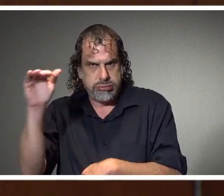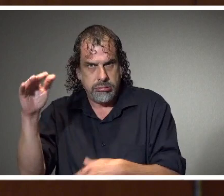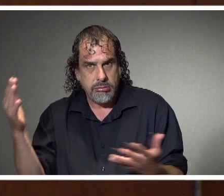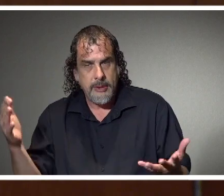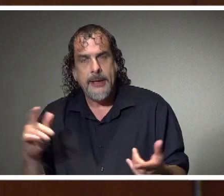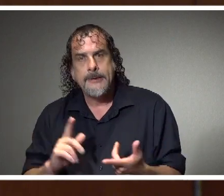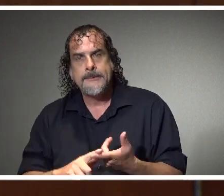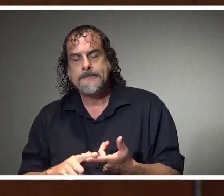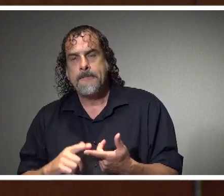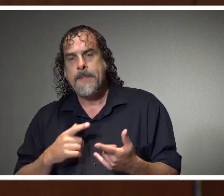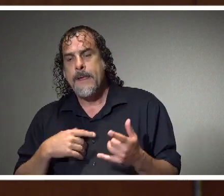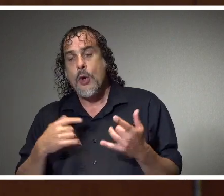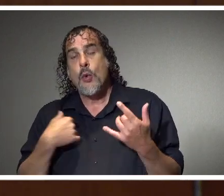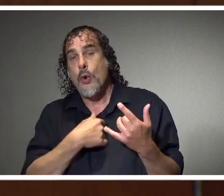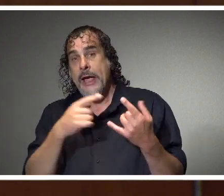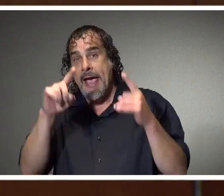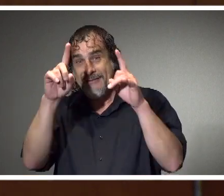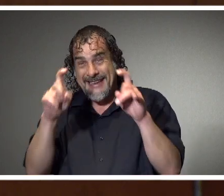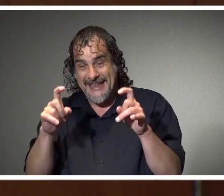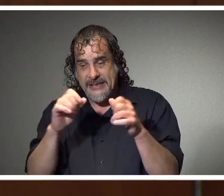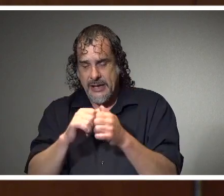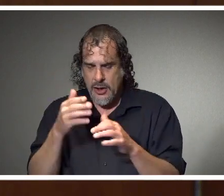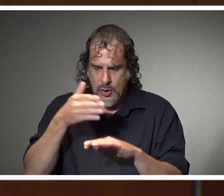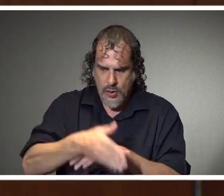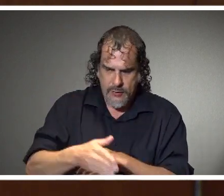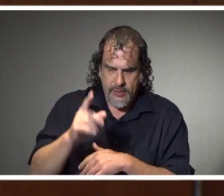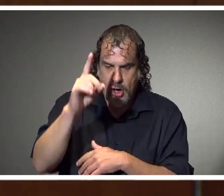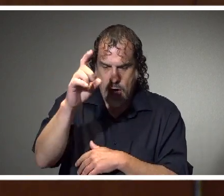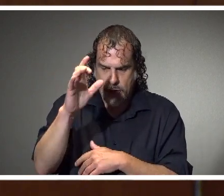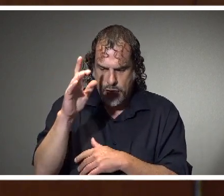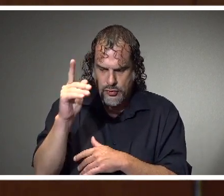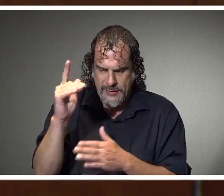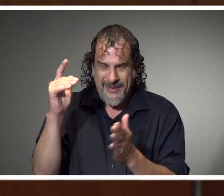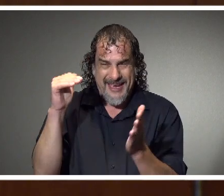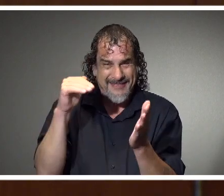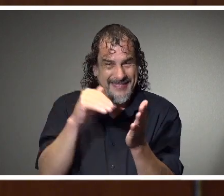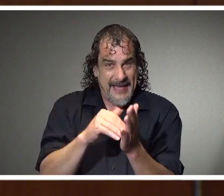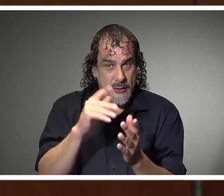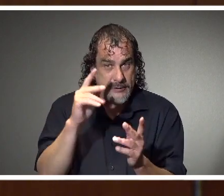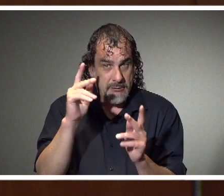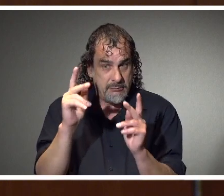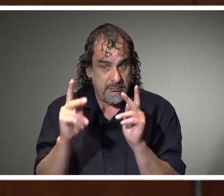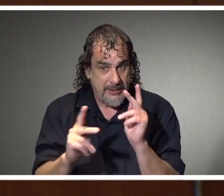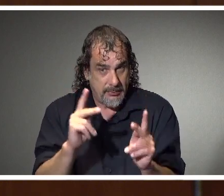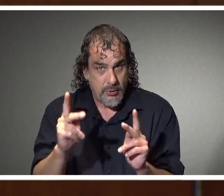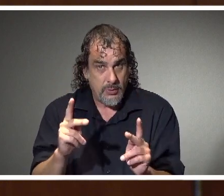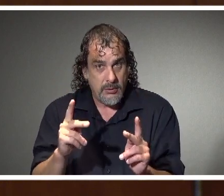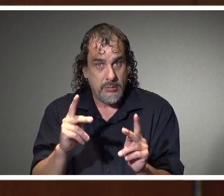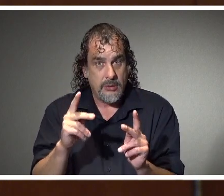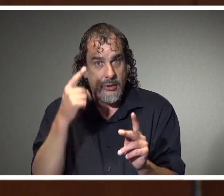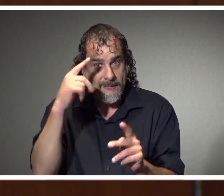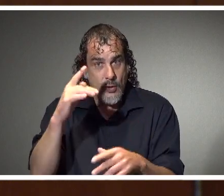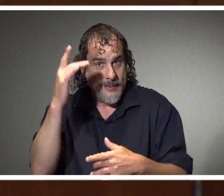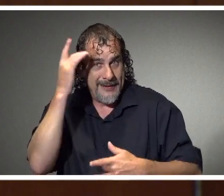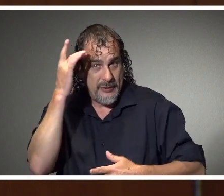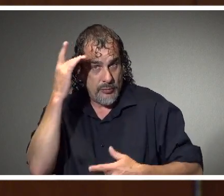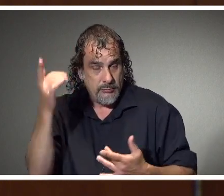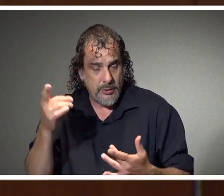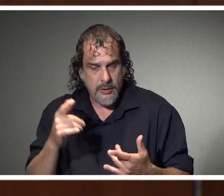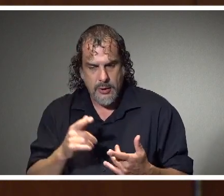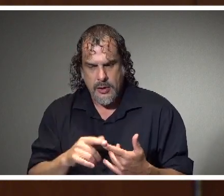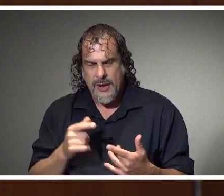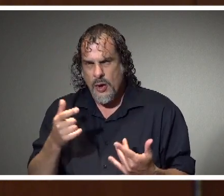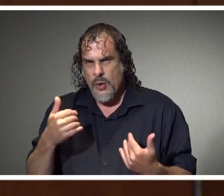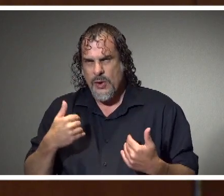have tested thus far over 125,000 times for coronavirus. It has been a little bit of